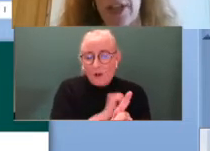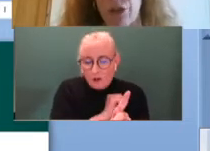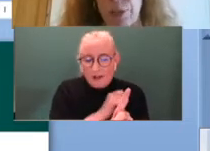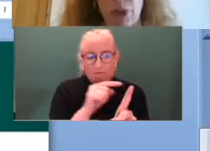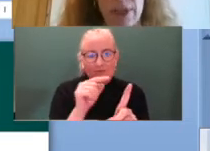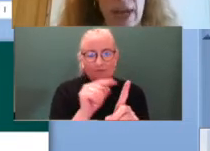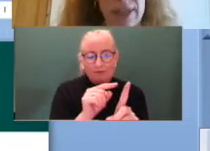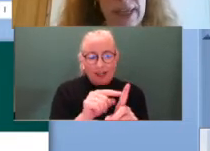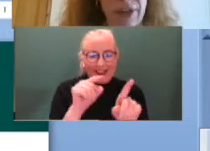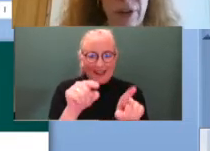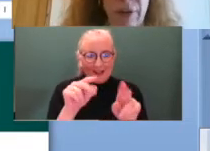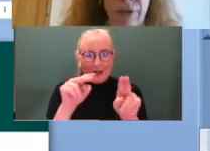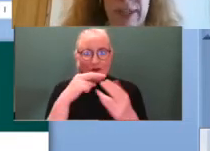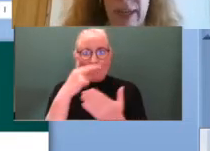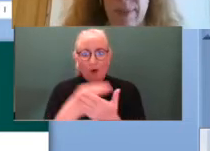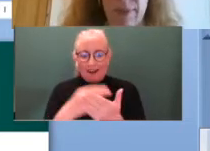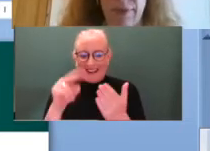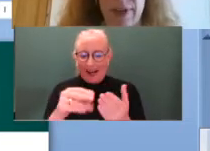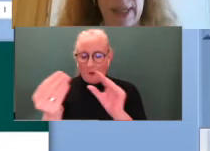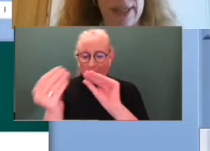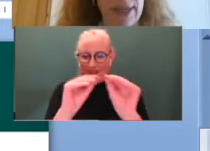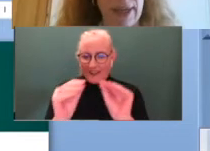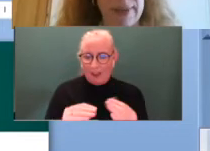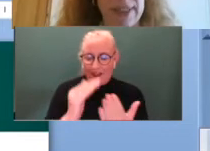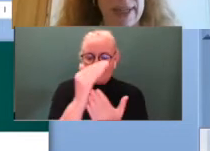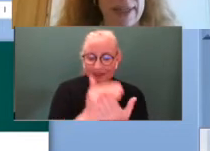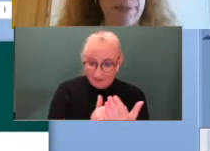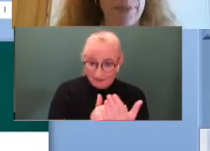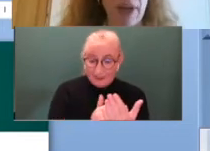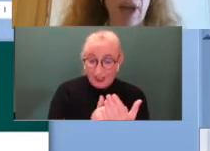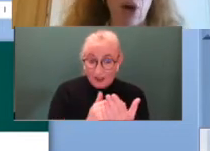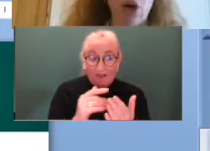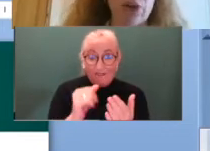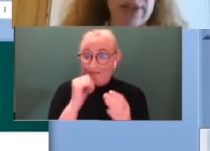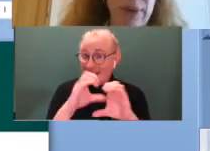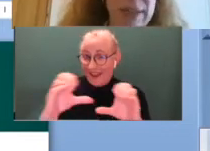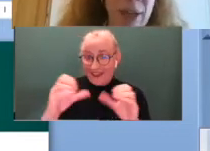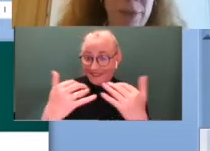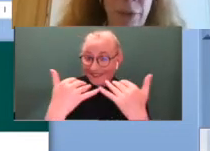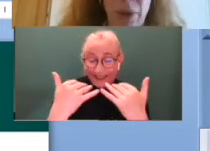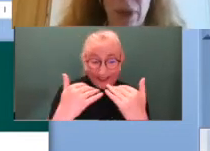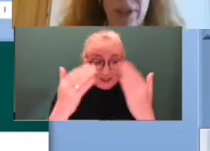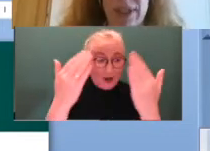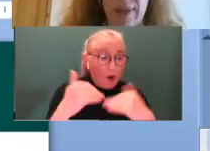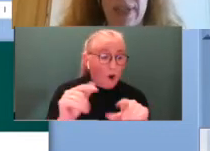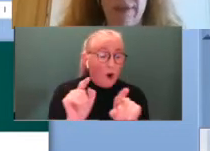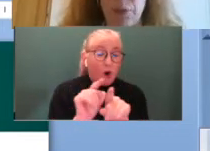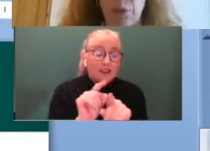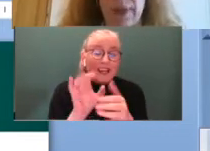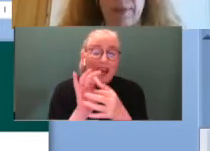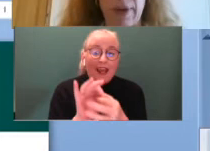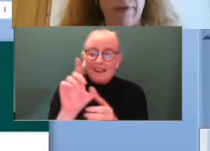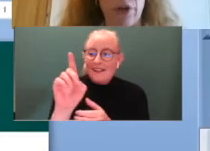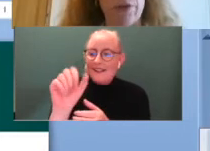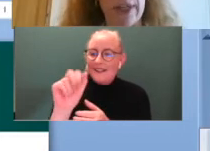this report and to gather really first-class data. also in terms of the work that David would